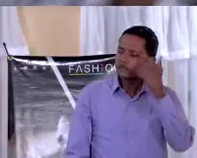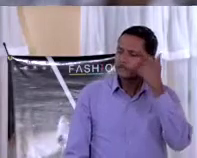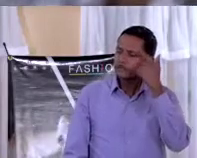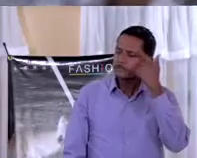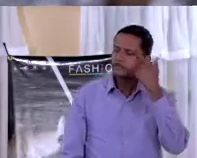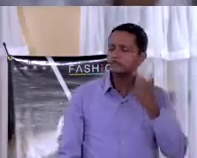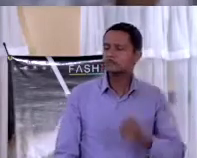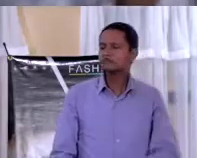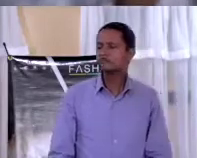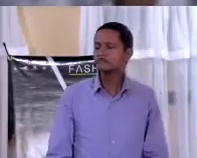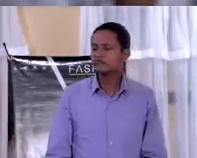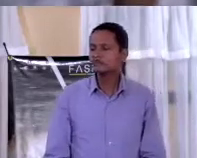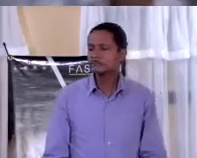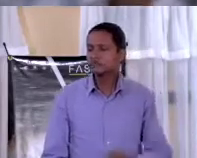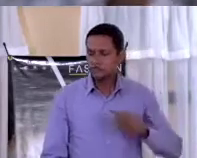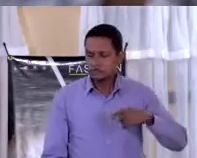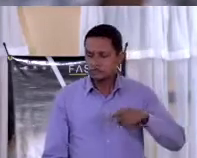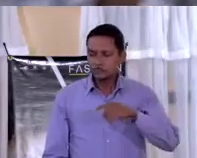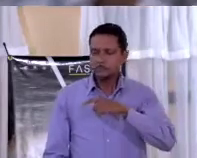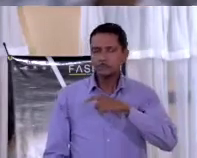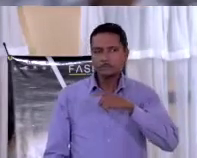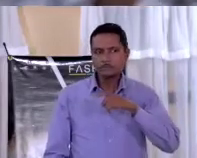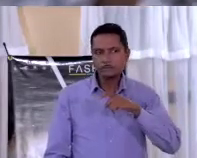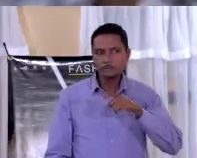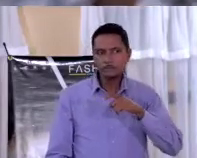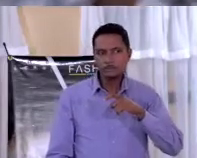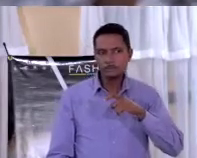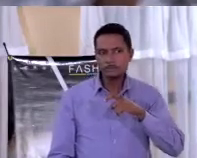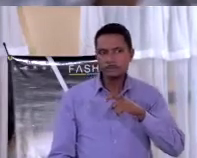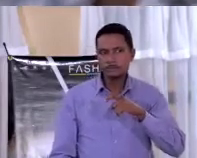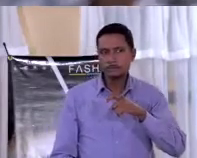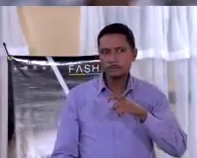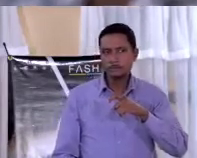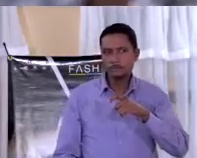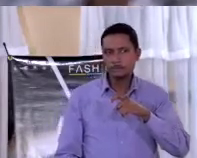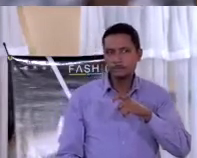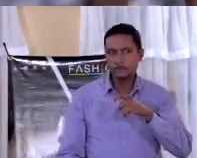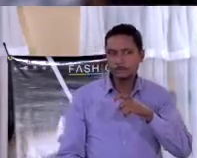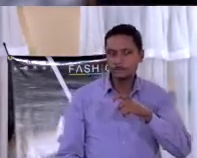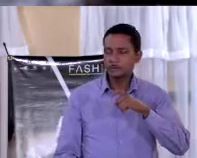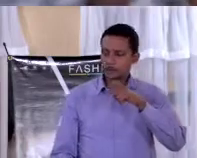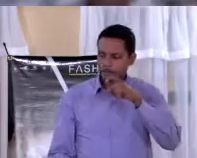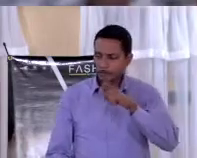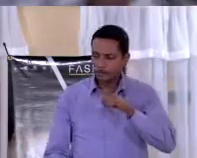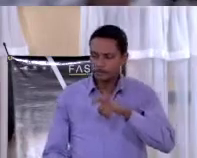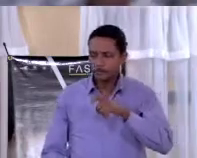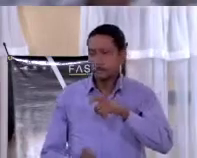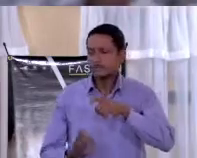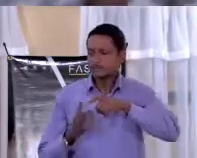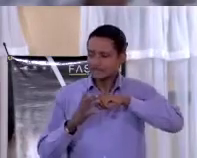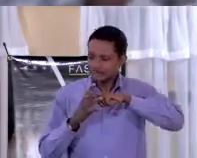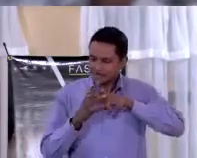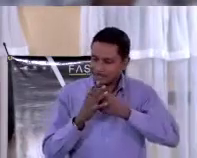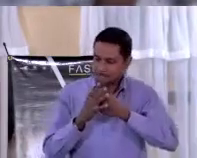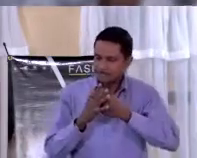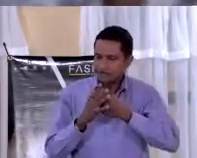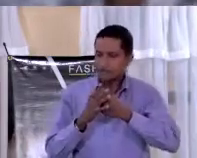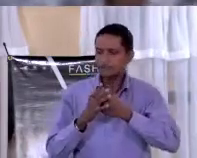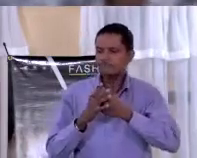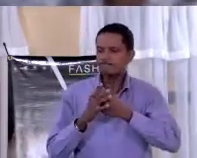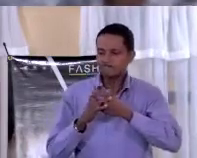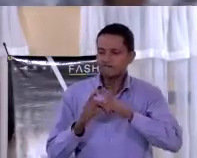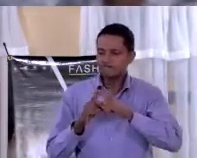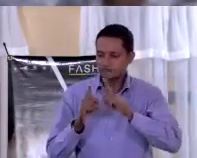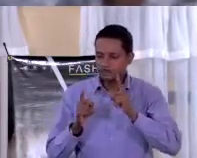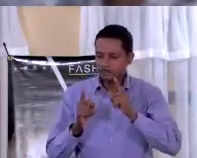I think that is where we have to look at putting it from, or should say, to put it to start from a different point.